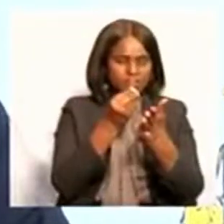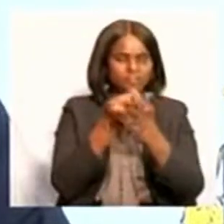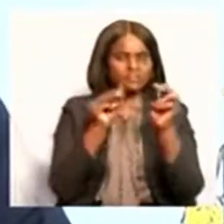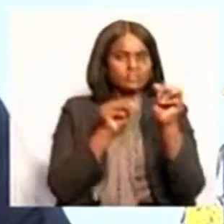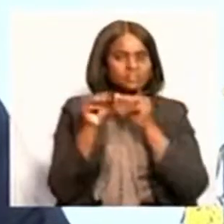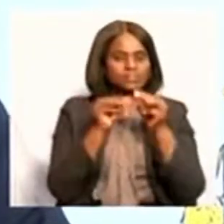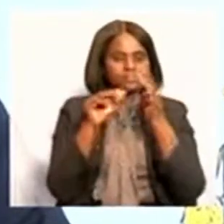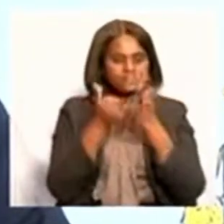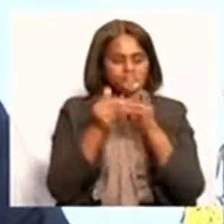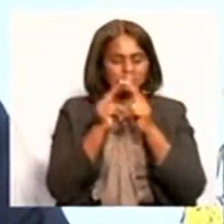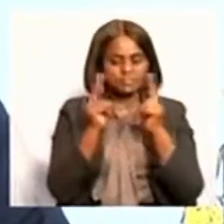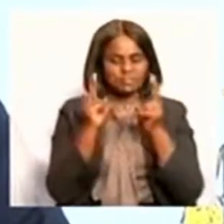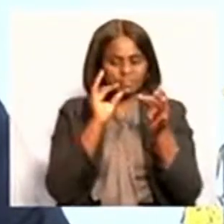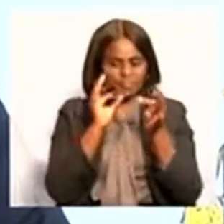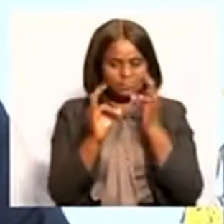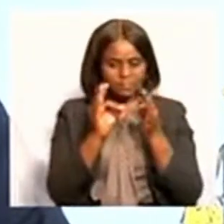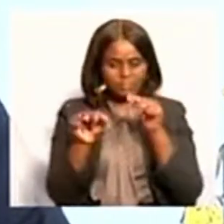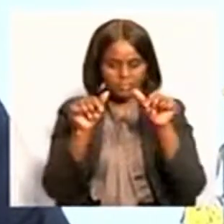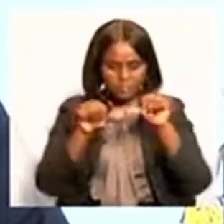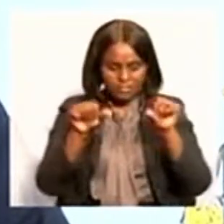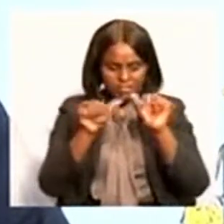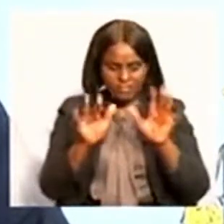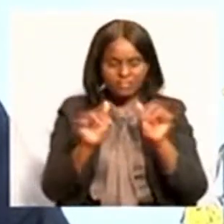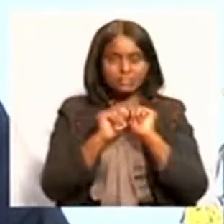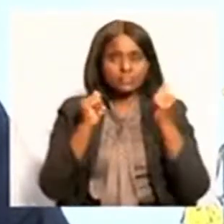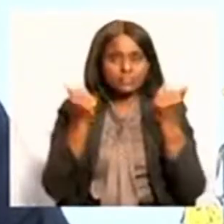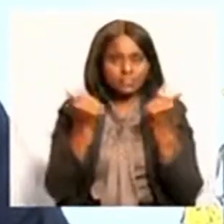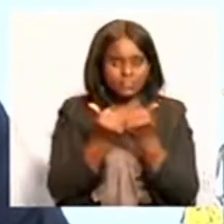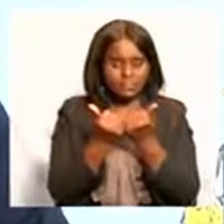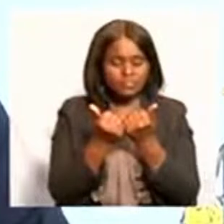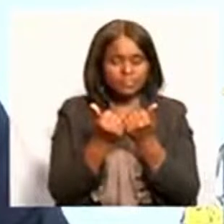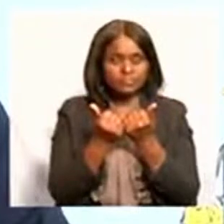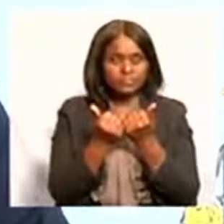managed. So if the Auditor General is